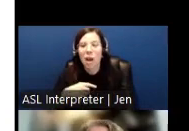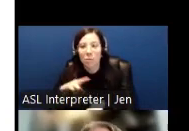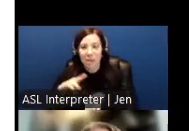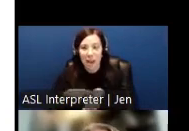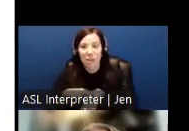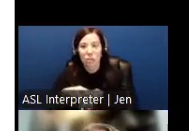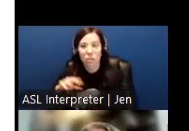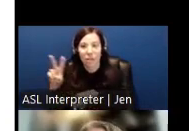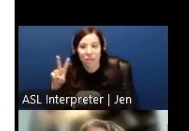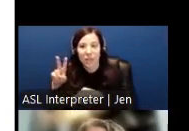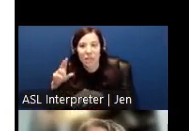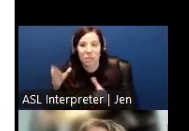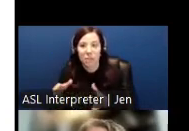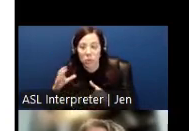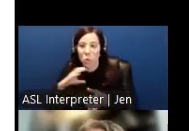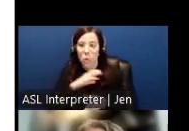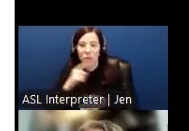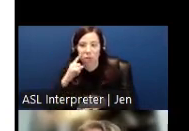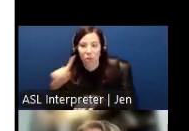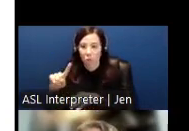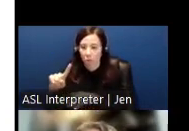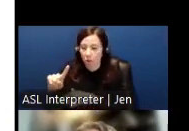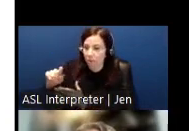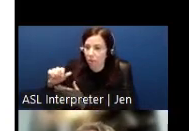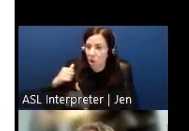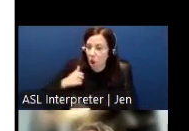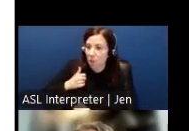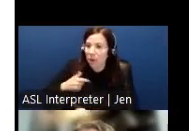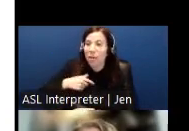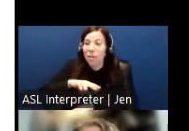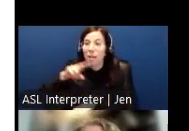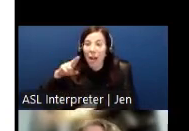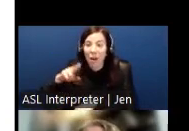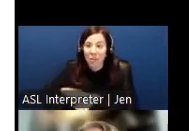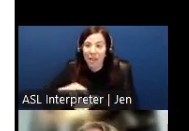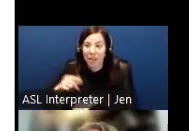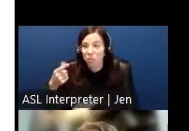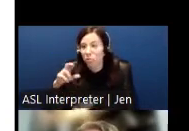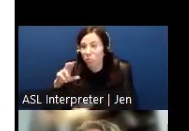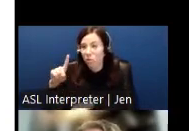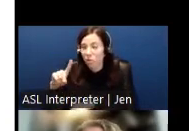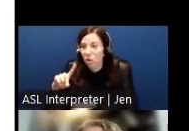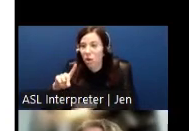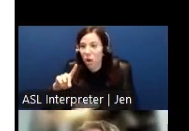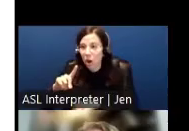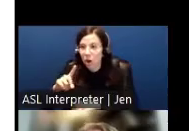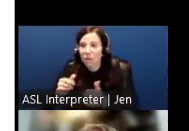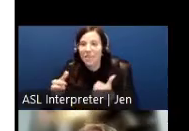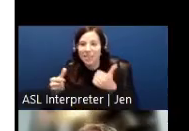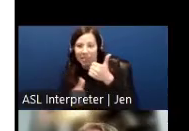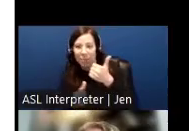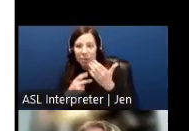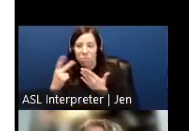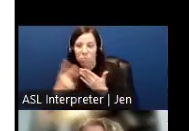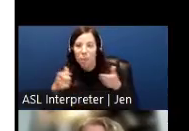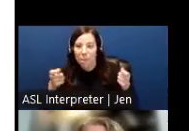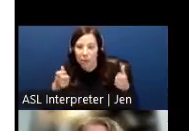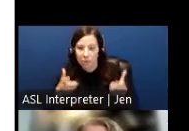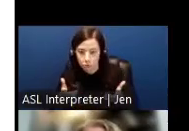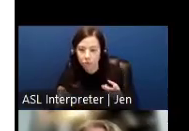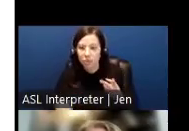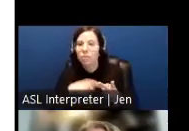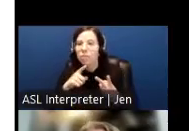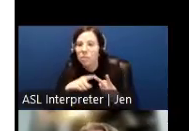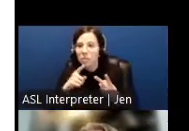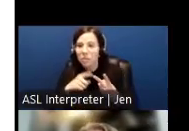Army, and I served as the National Guard Special Victims Counsel Deputy Program Manager, as well as a